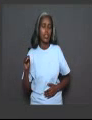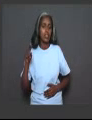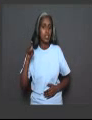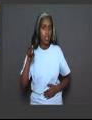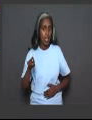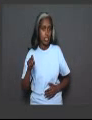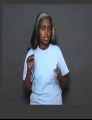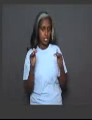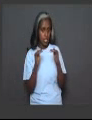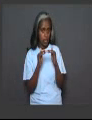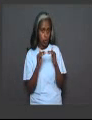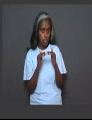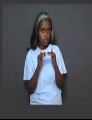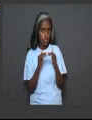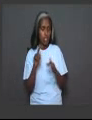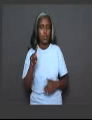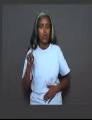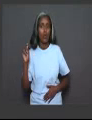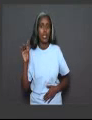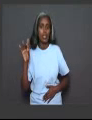x equals